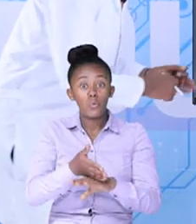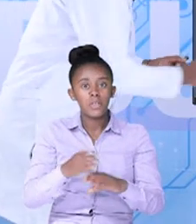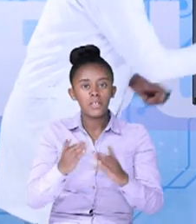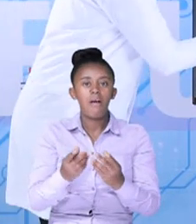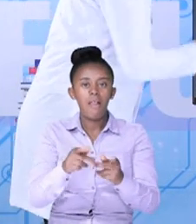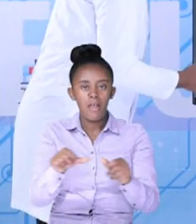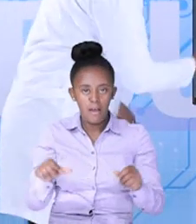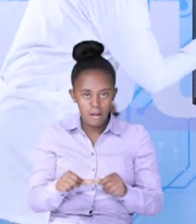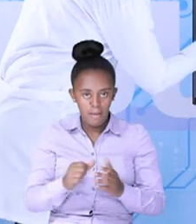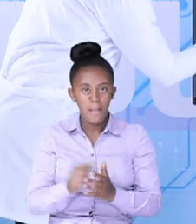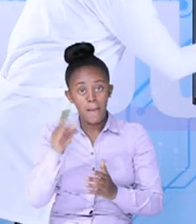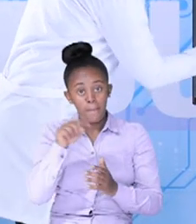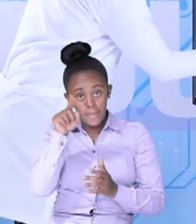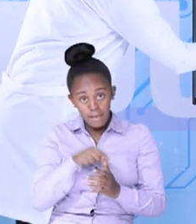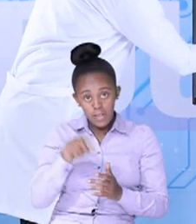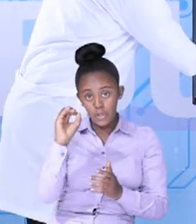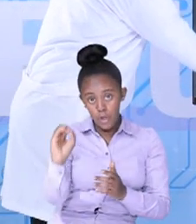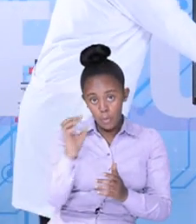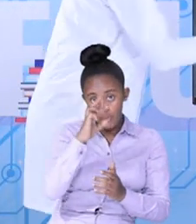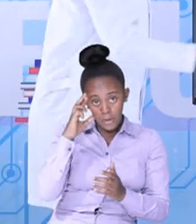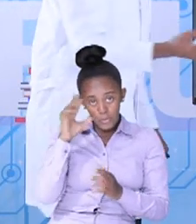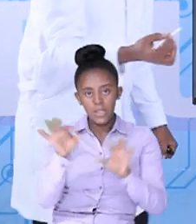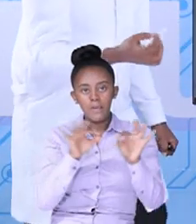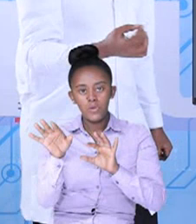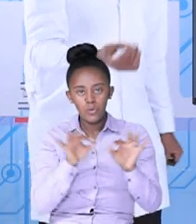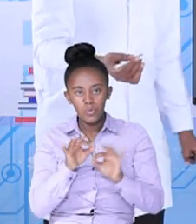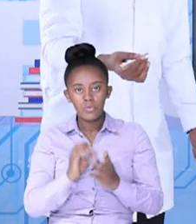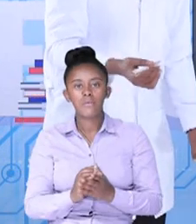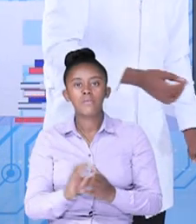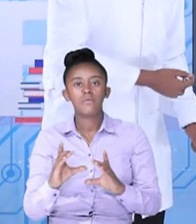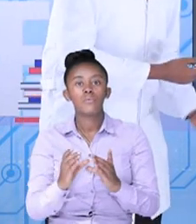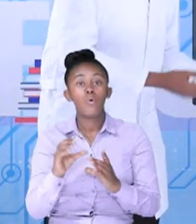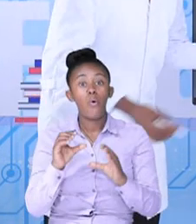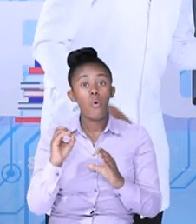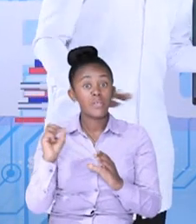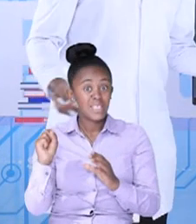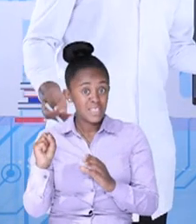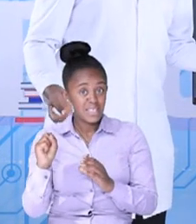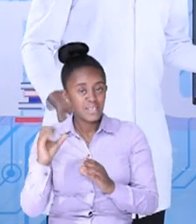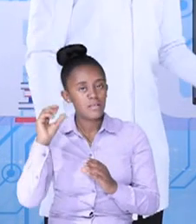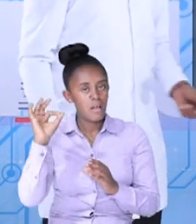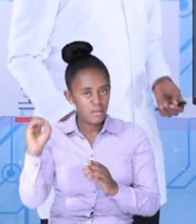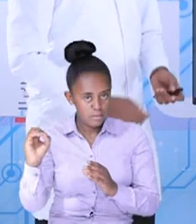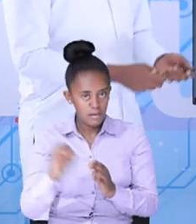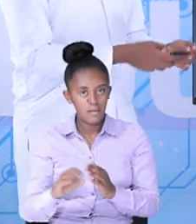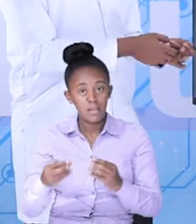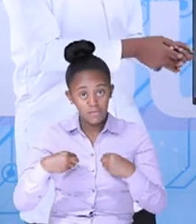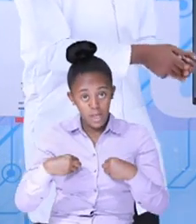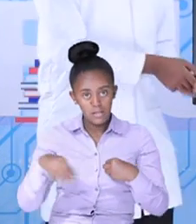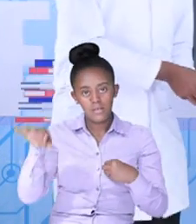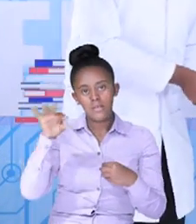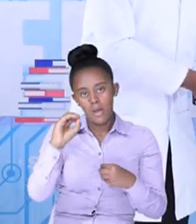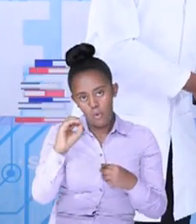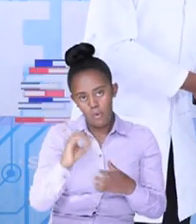0, because when you substitute as cos 90, it gives us 0. Okay?